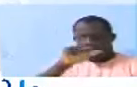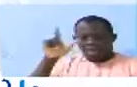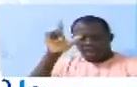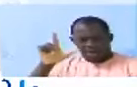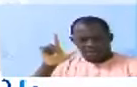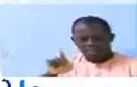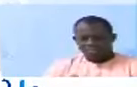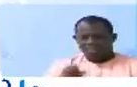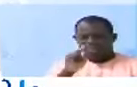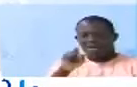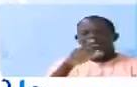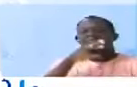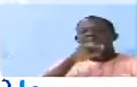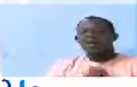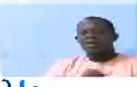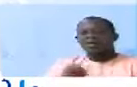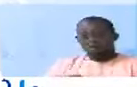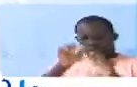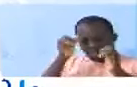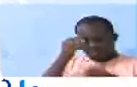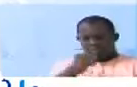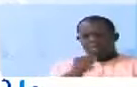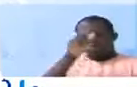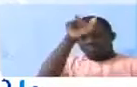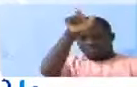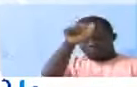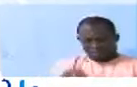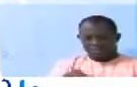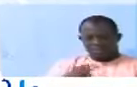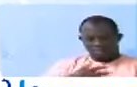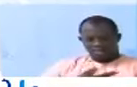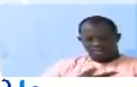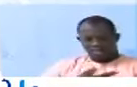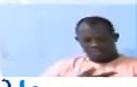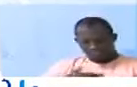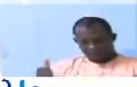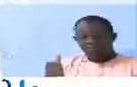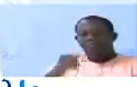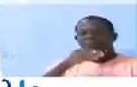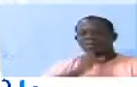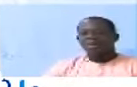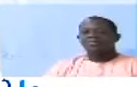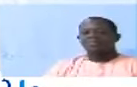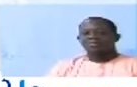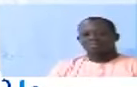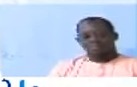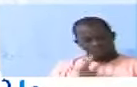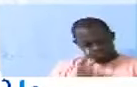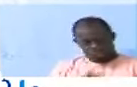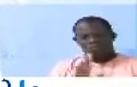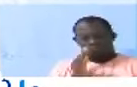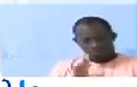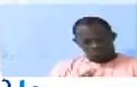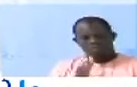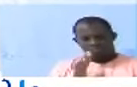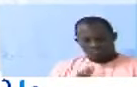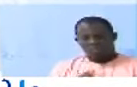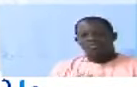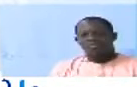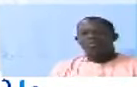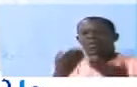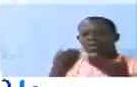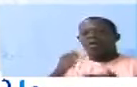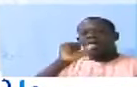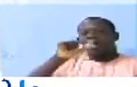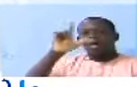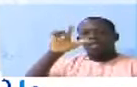Well, that man will be termed as a brave man. Indeed, indeed. Onyala. And